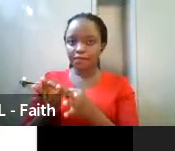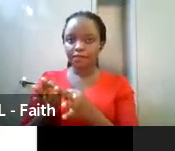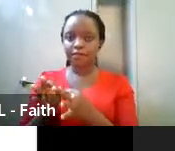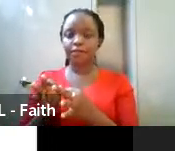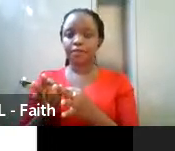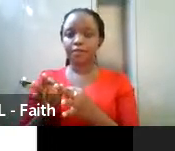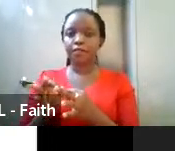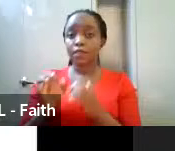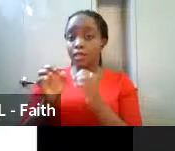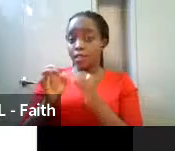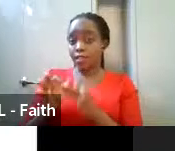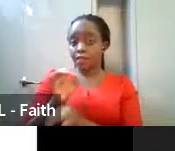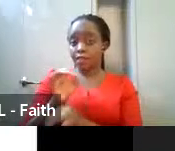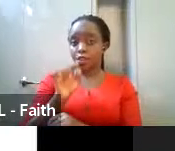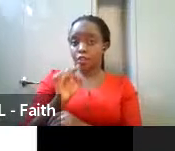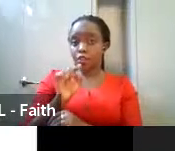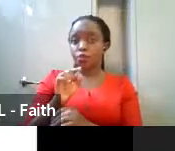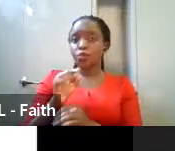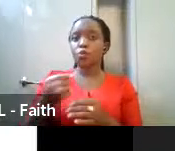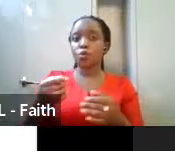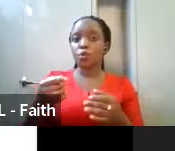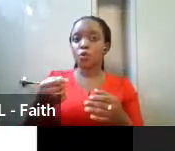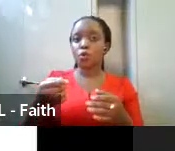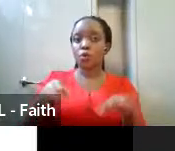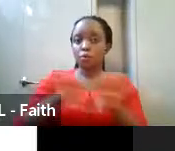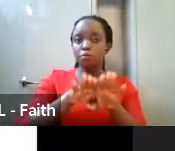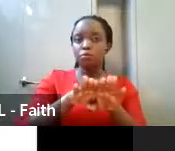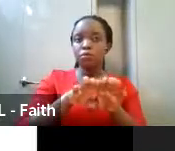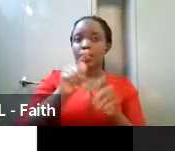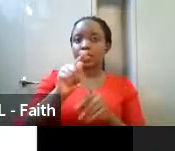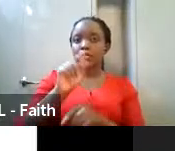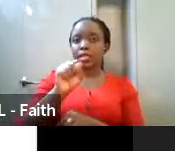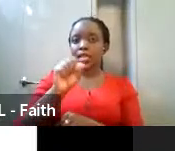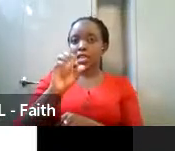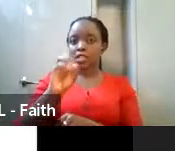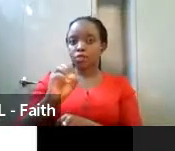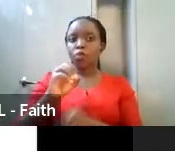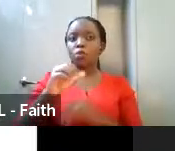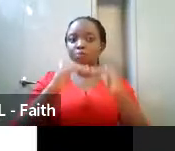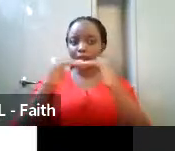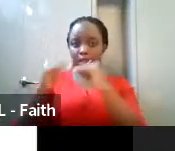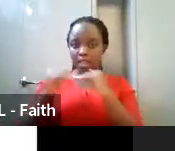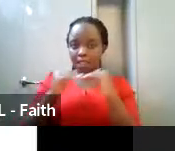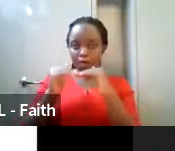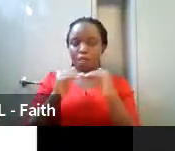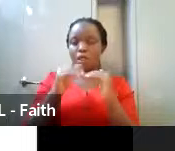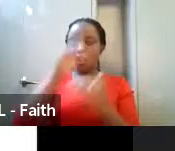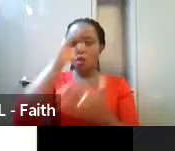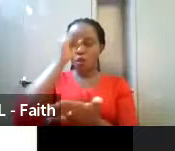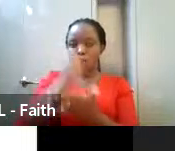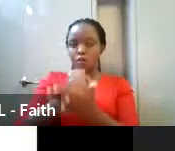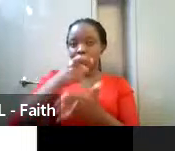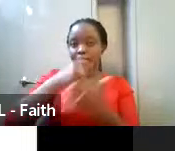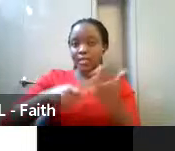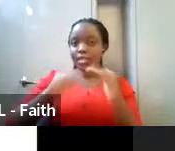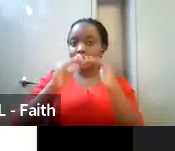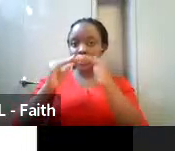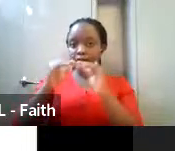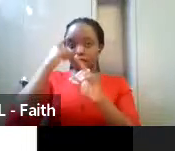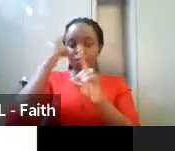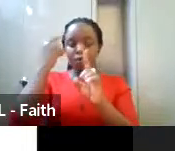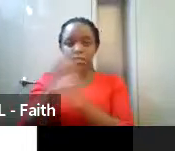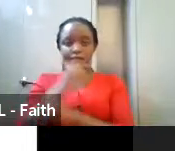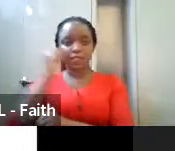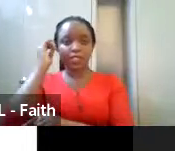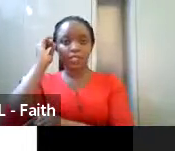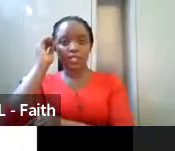If you were blocked maybe at a TSO level, at your taxation office level, maybe for different issues that are